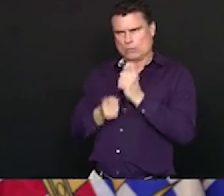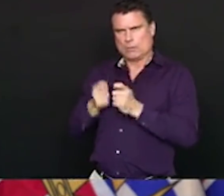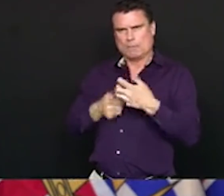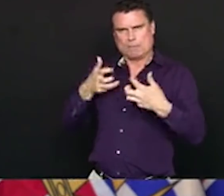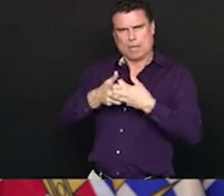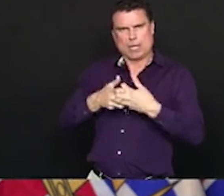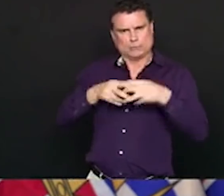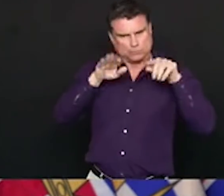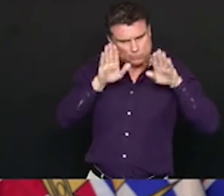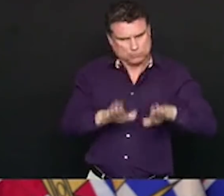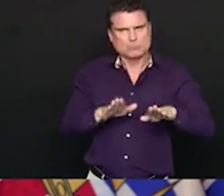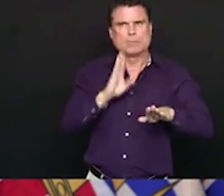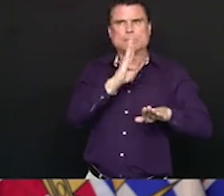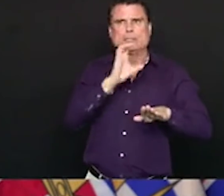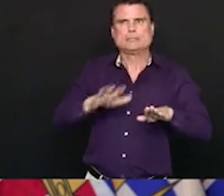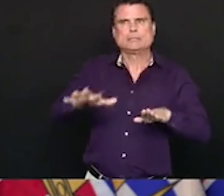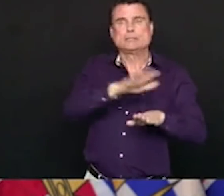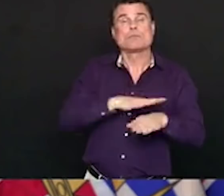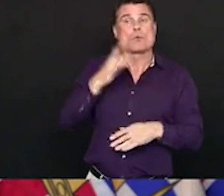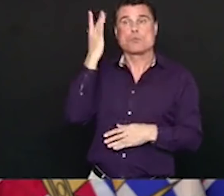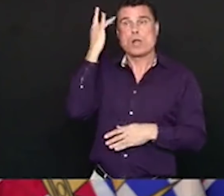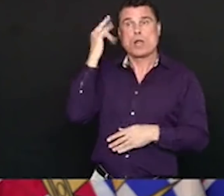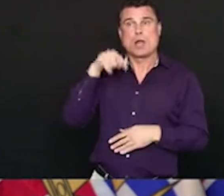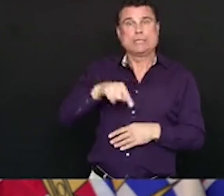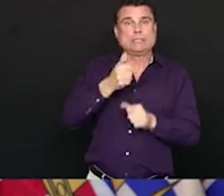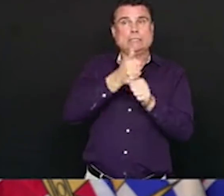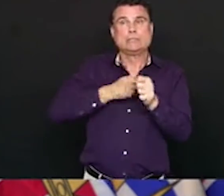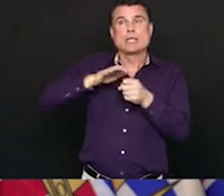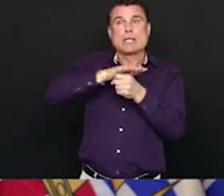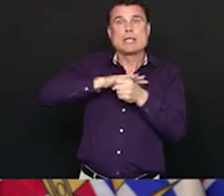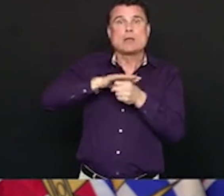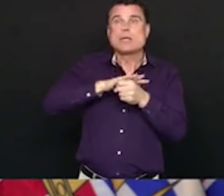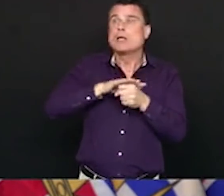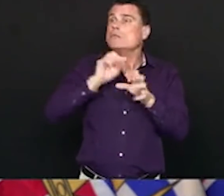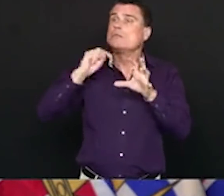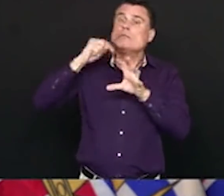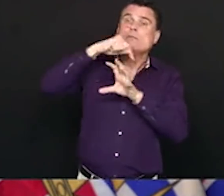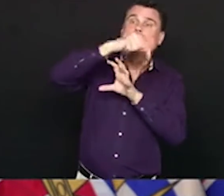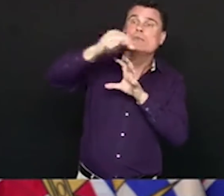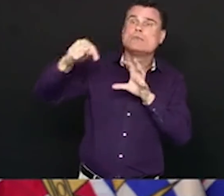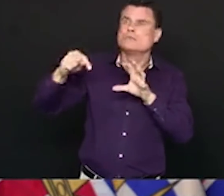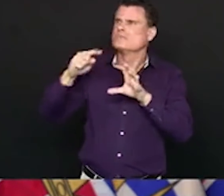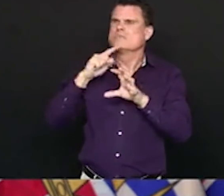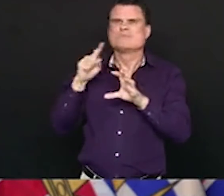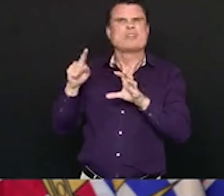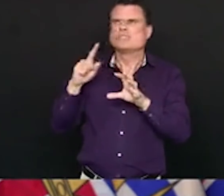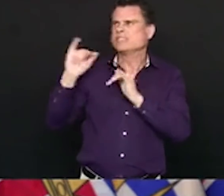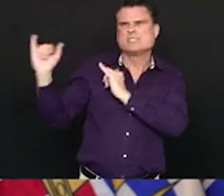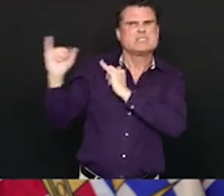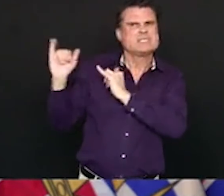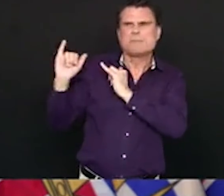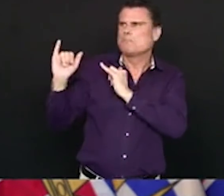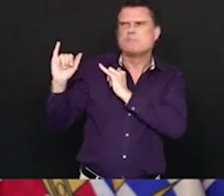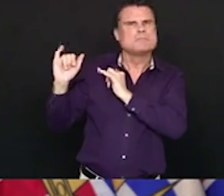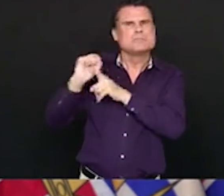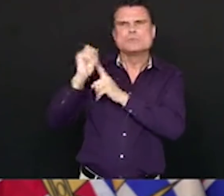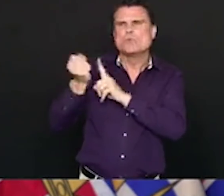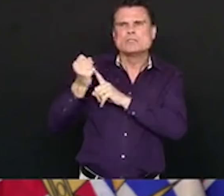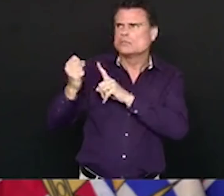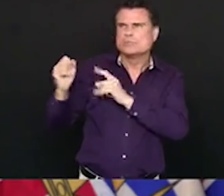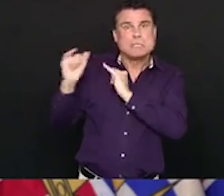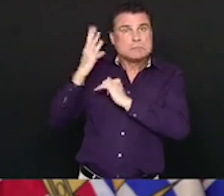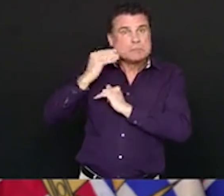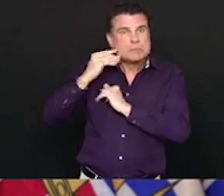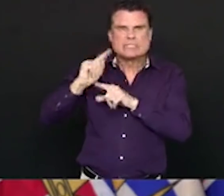places in different parts of the world, and certainly even in different parts of Canada. So there are things in there that are very relevant and that we've